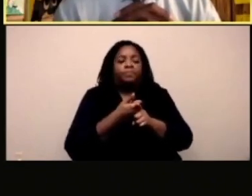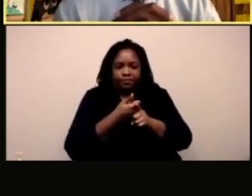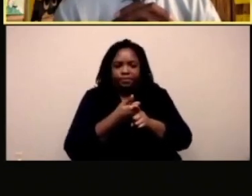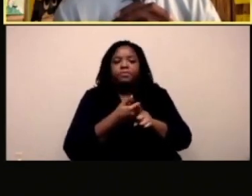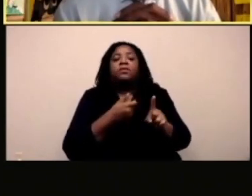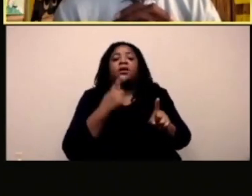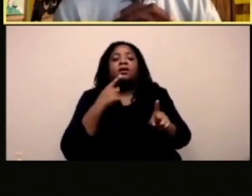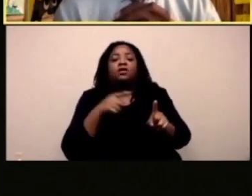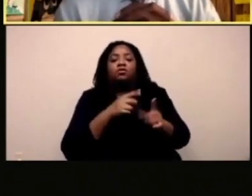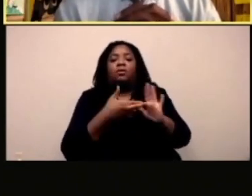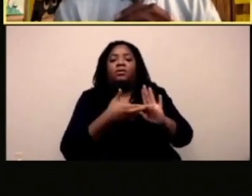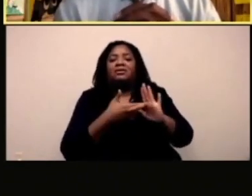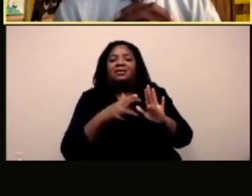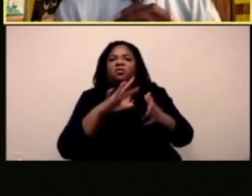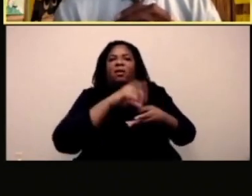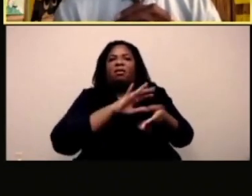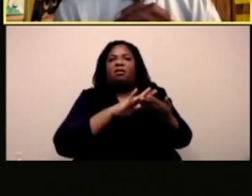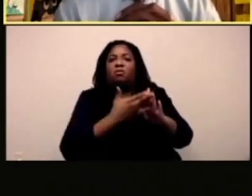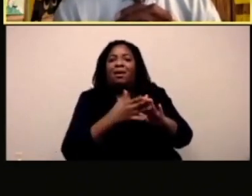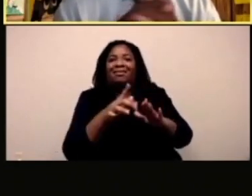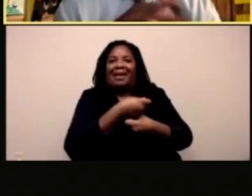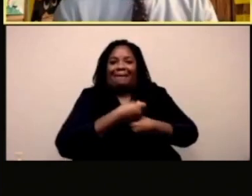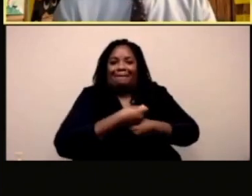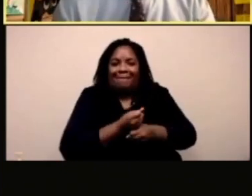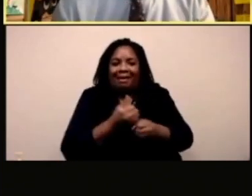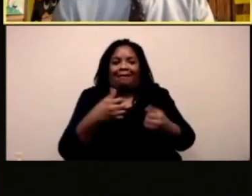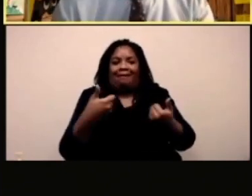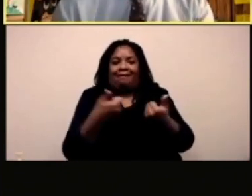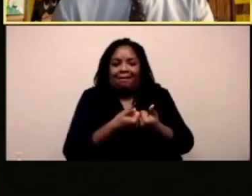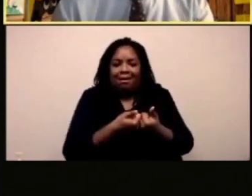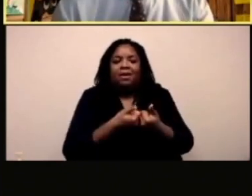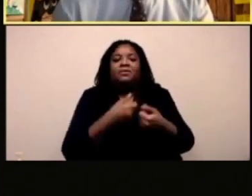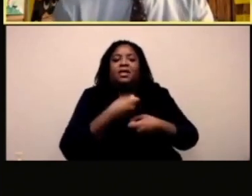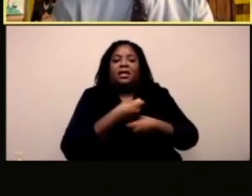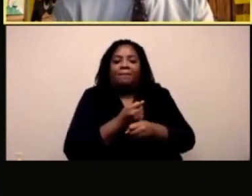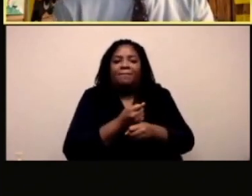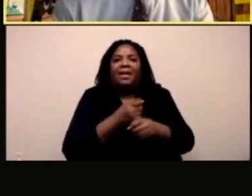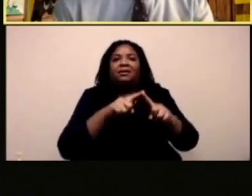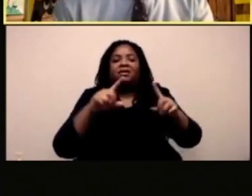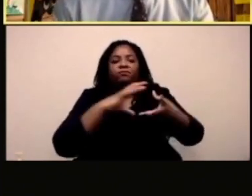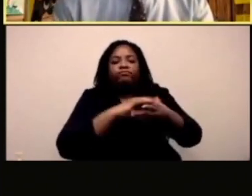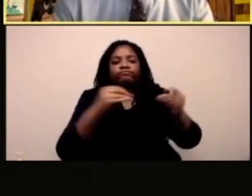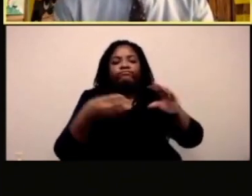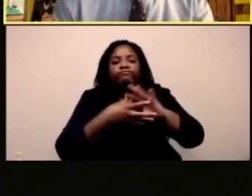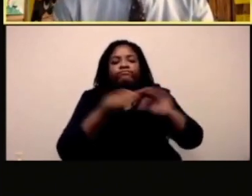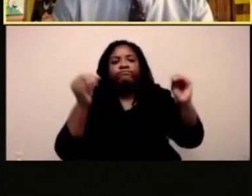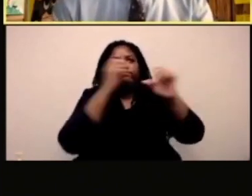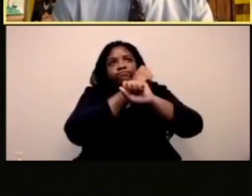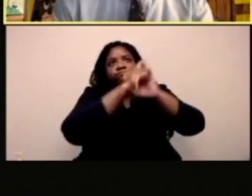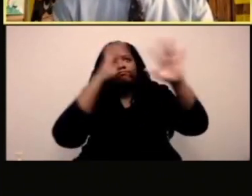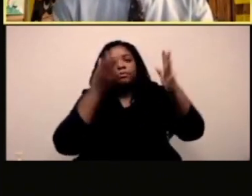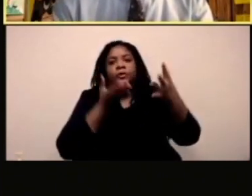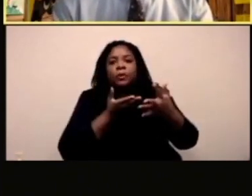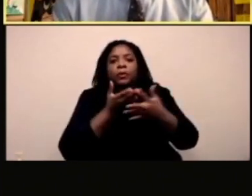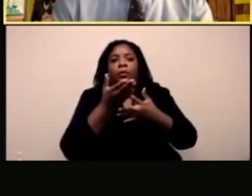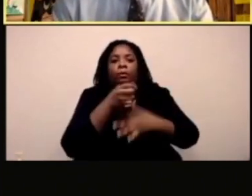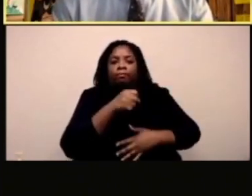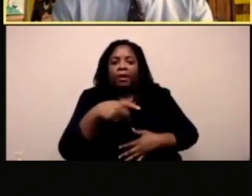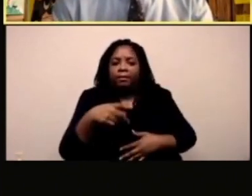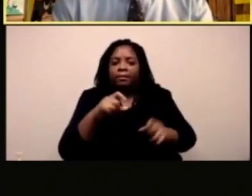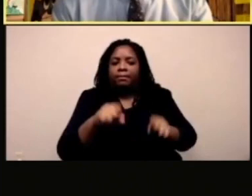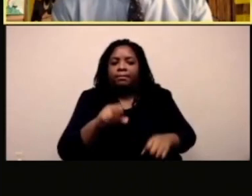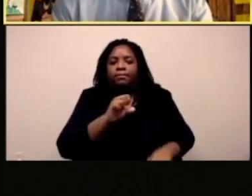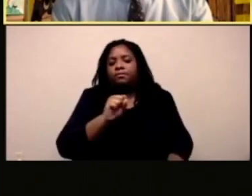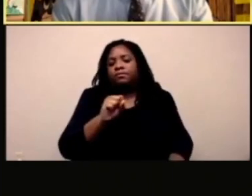that they face in their community in creating games or creating these narratives through Scratch. So coding with the course is